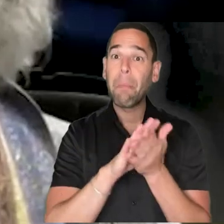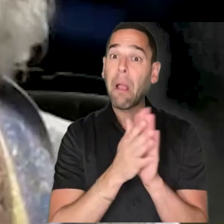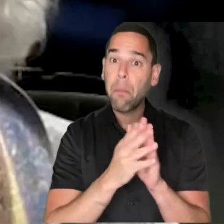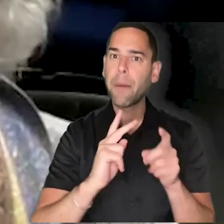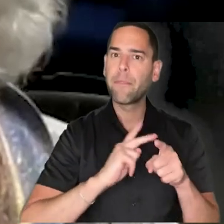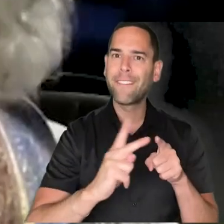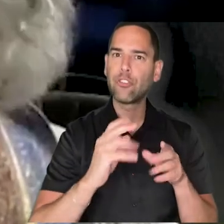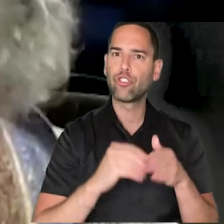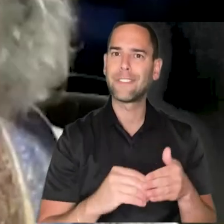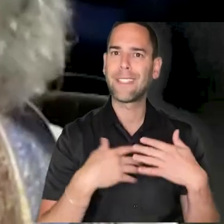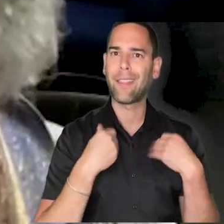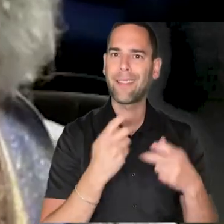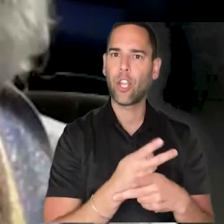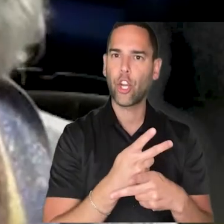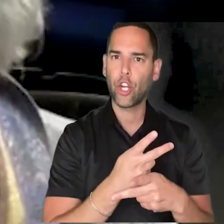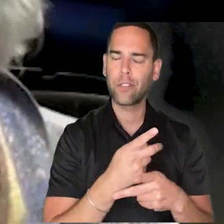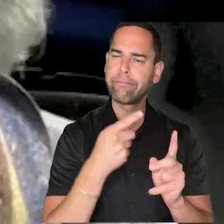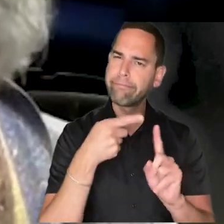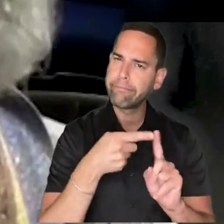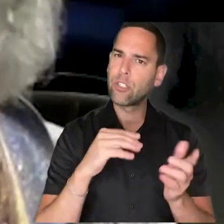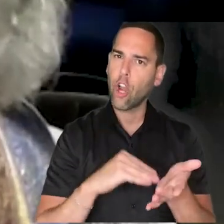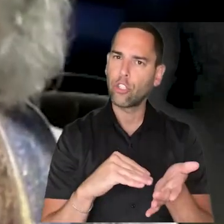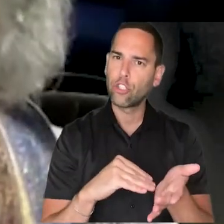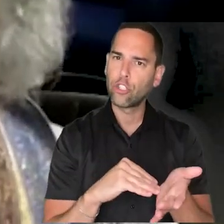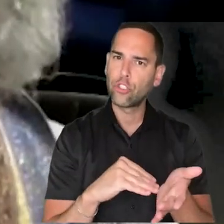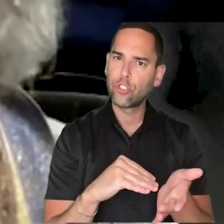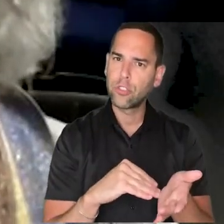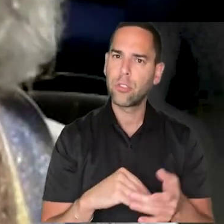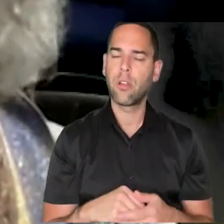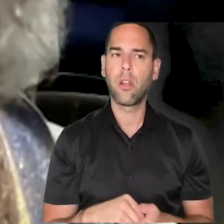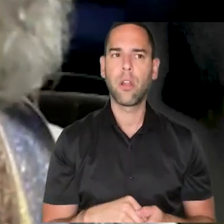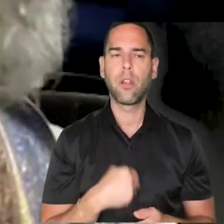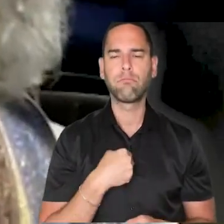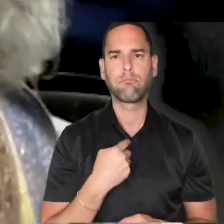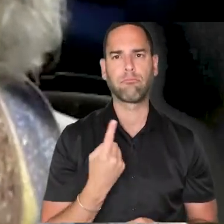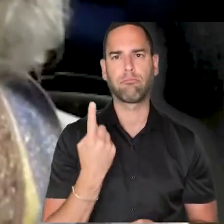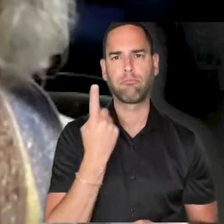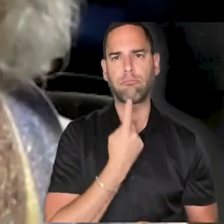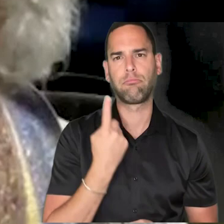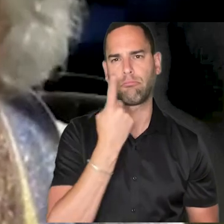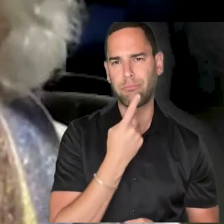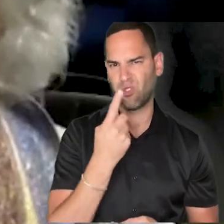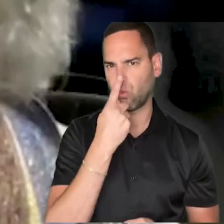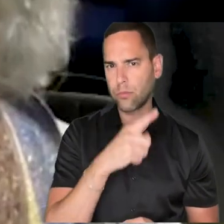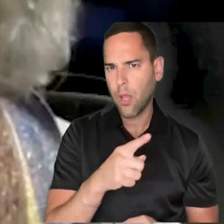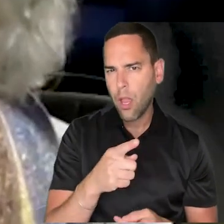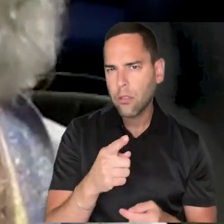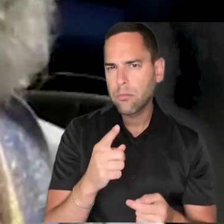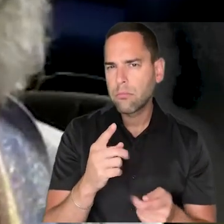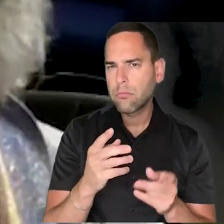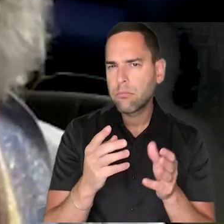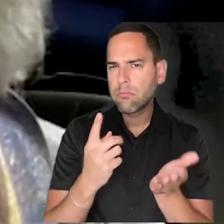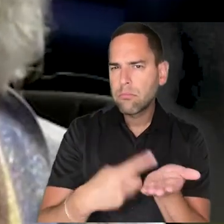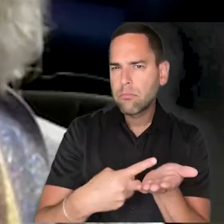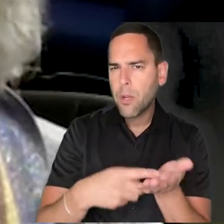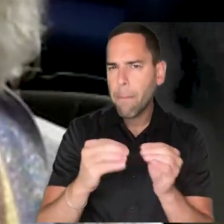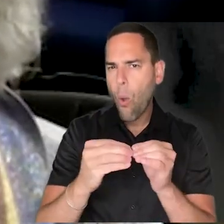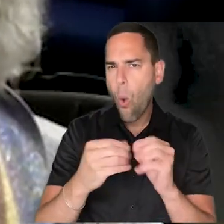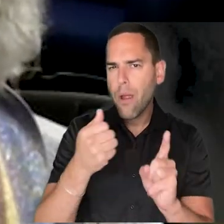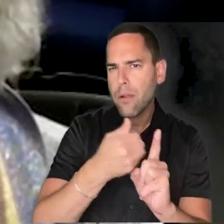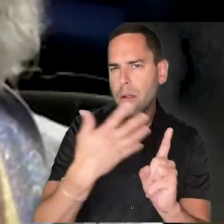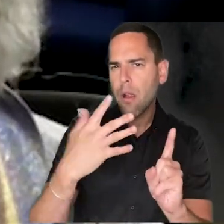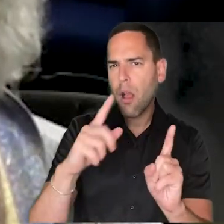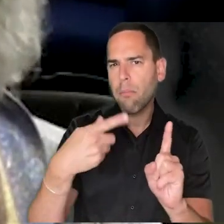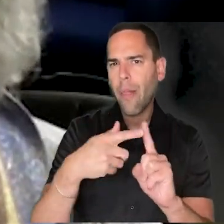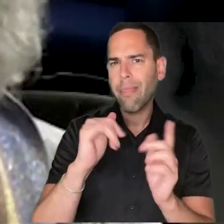educated to become healthcare professionals, especially doctors. And I just wondered if you could expand on that a little